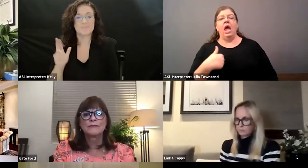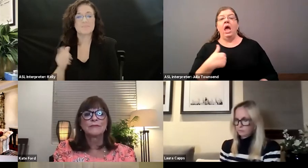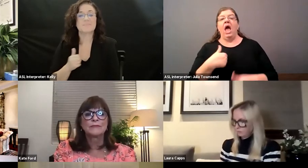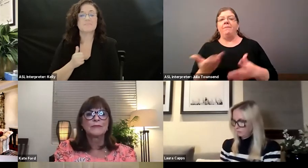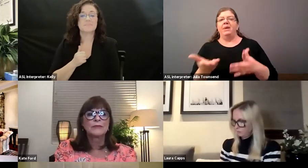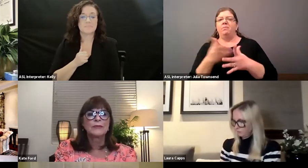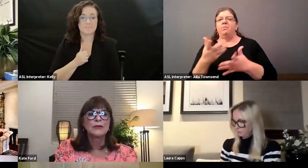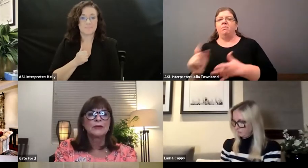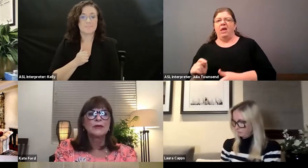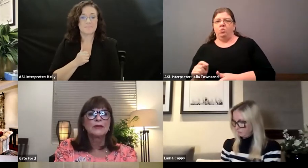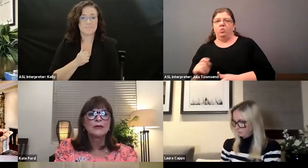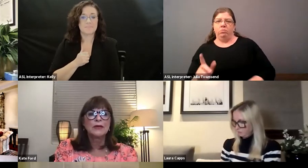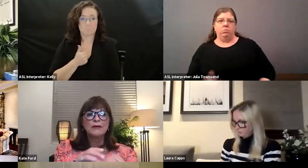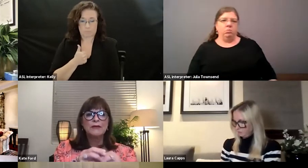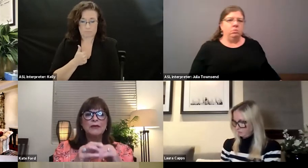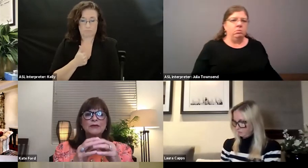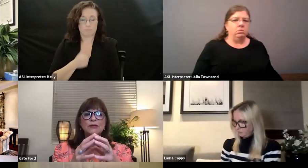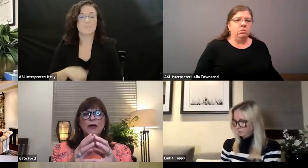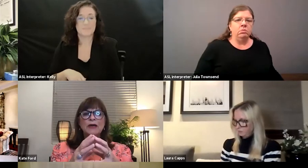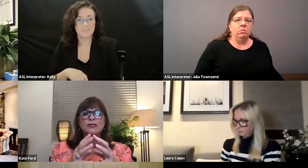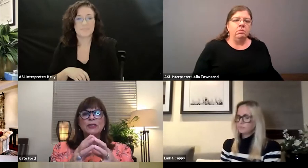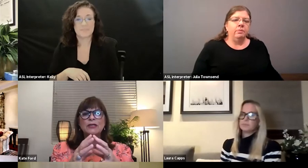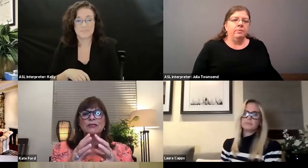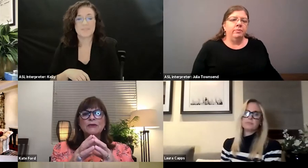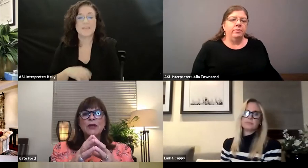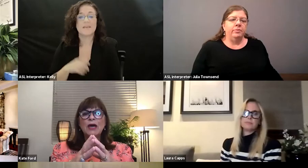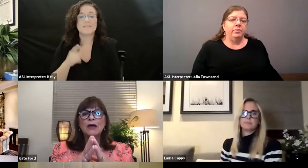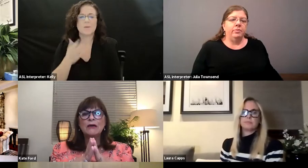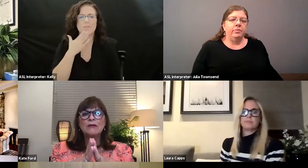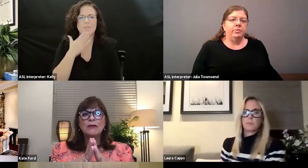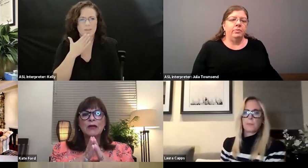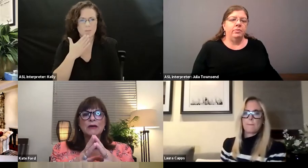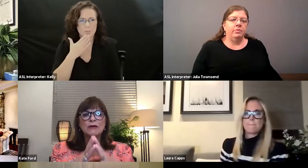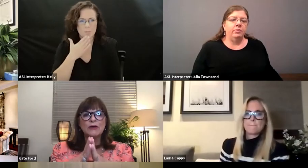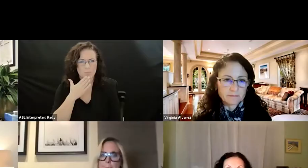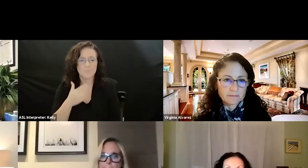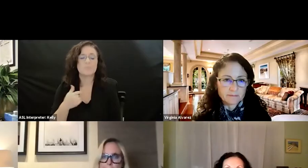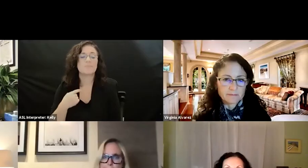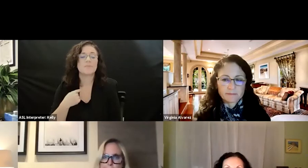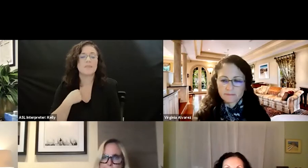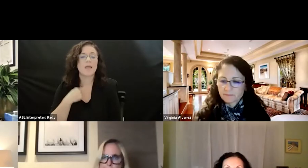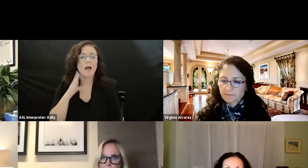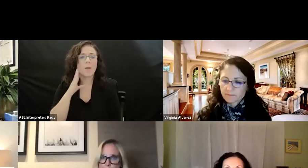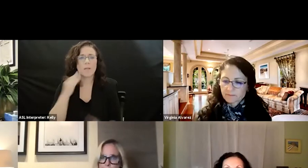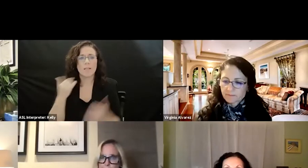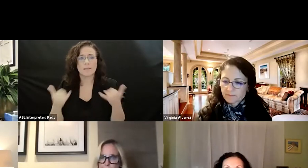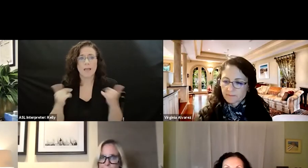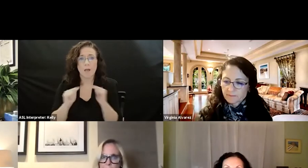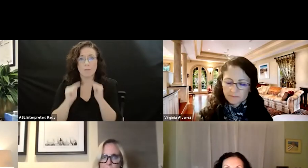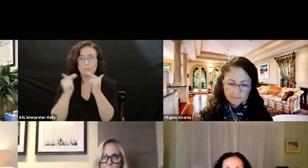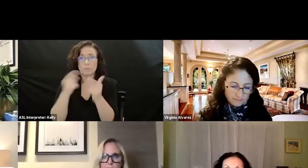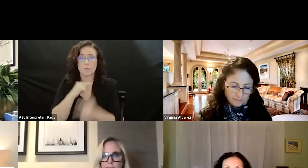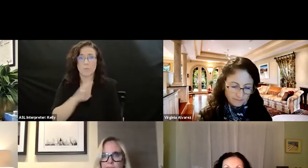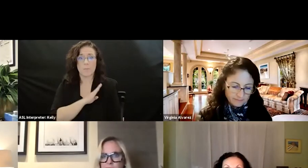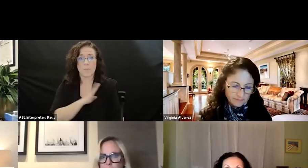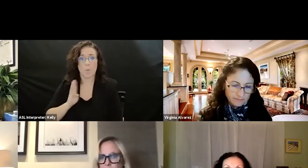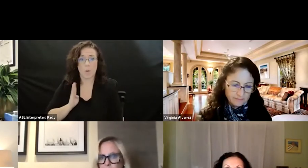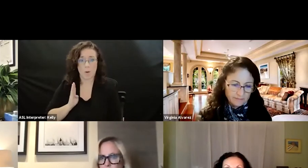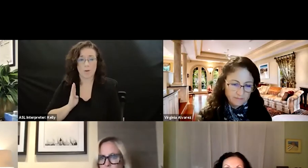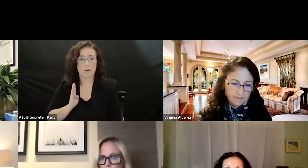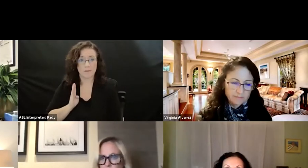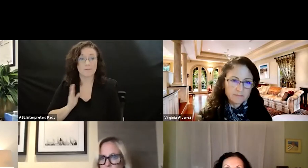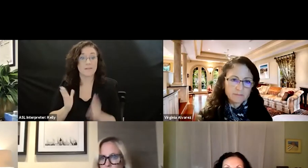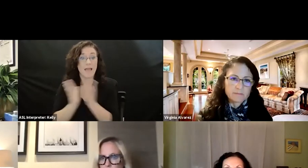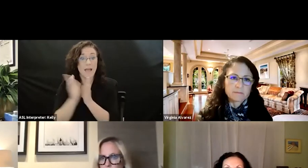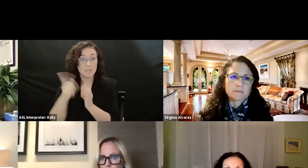this item oh thank you so much and so now i'll go to board members and ask if they have